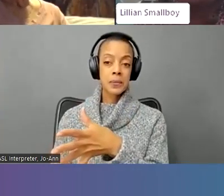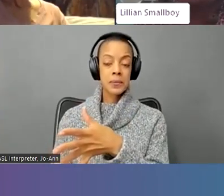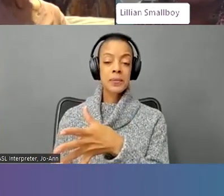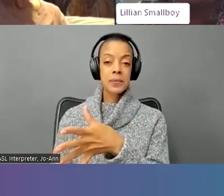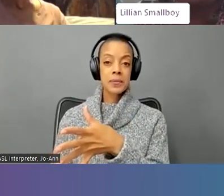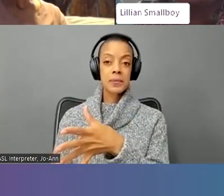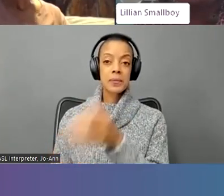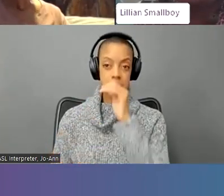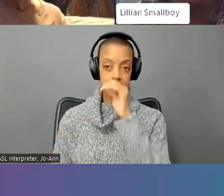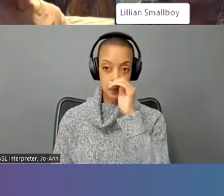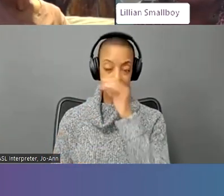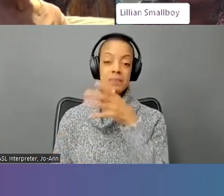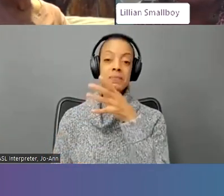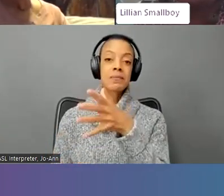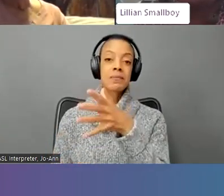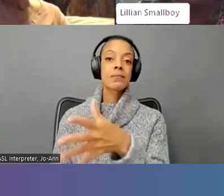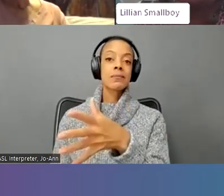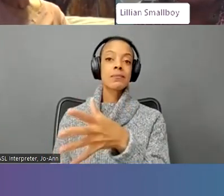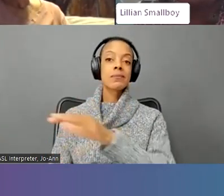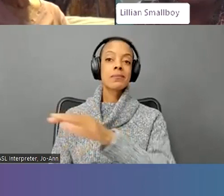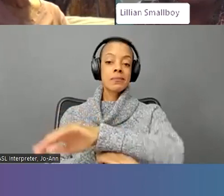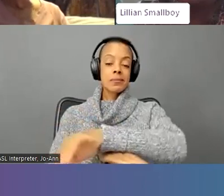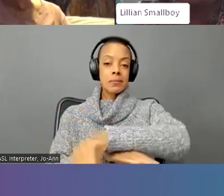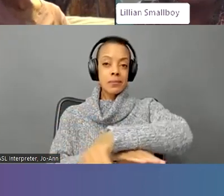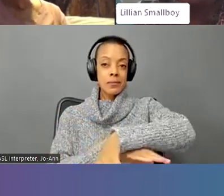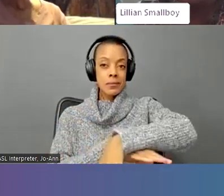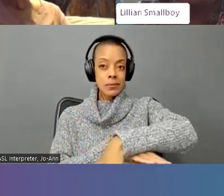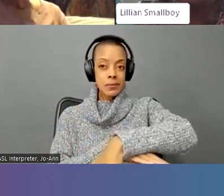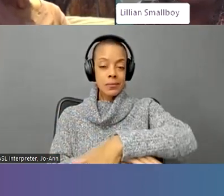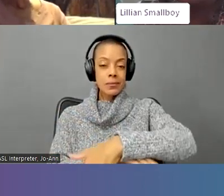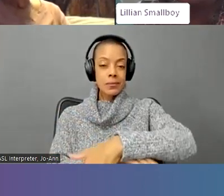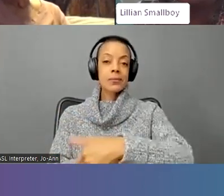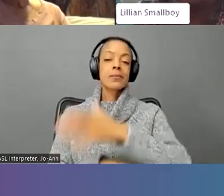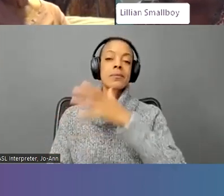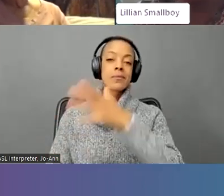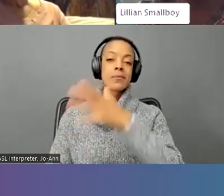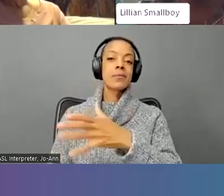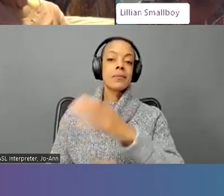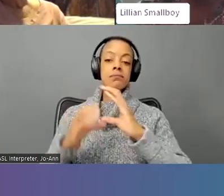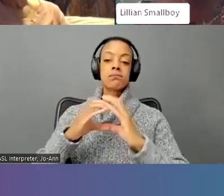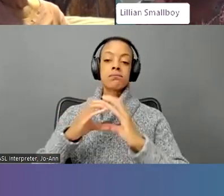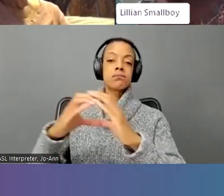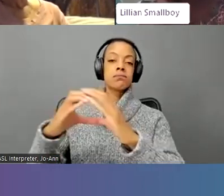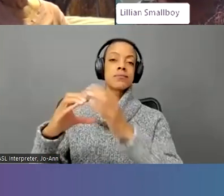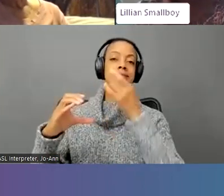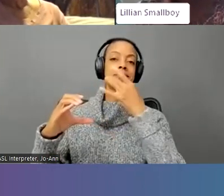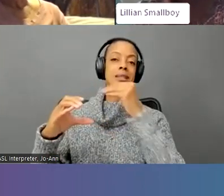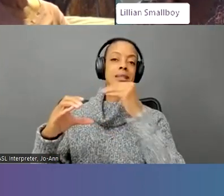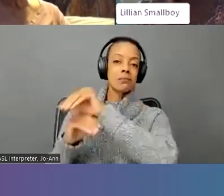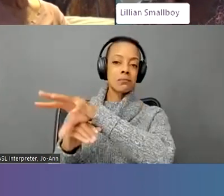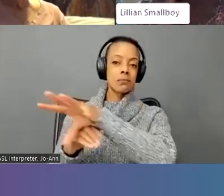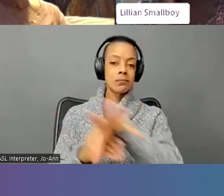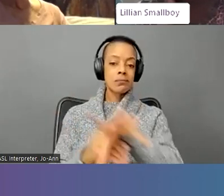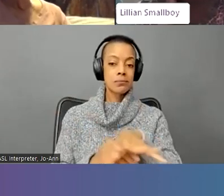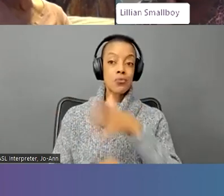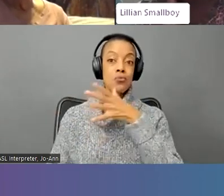it's a nighttime orb of light. She's our grandmother and she knows everything about us.